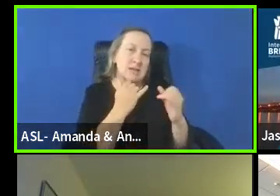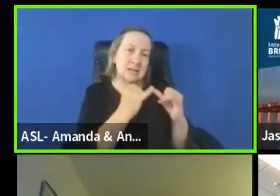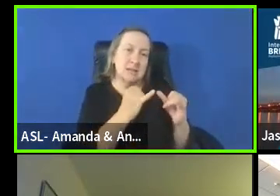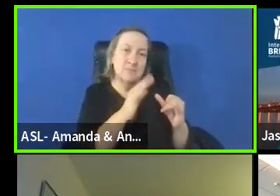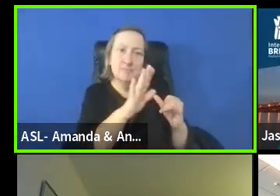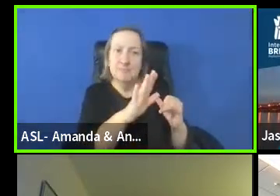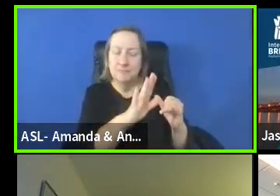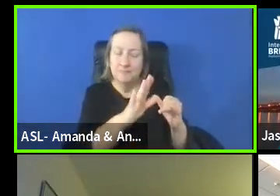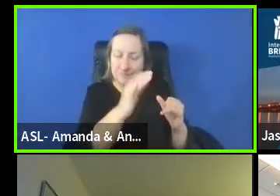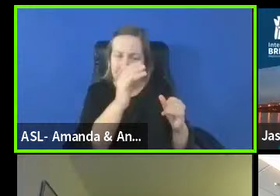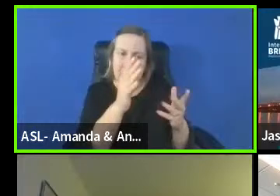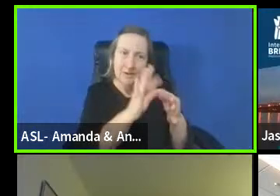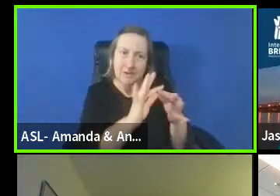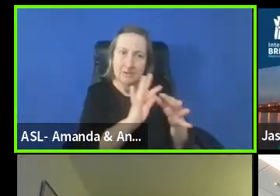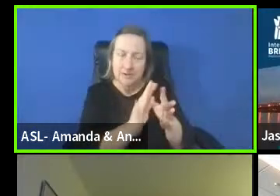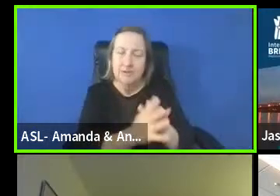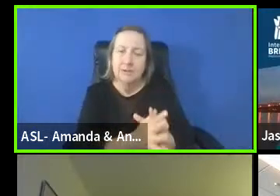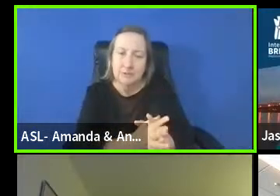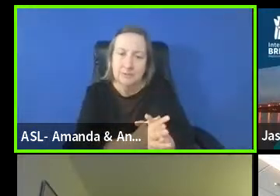sentiment.